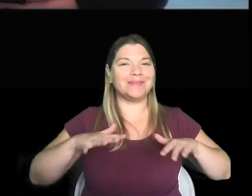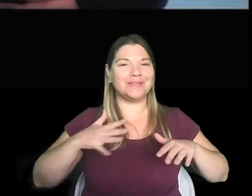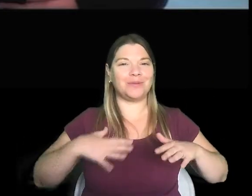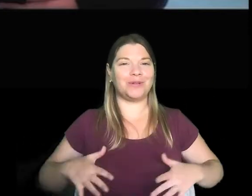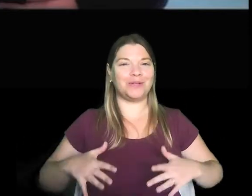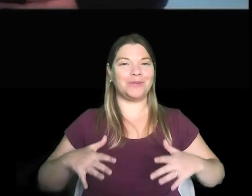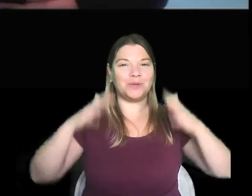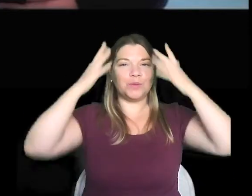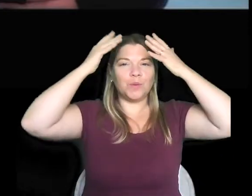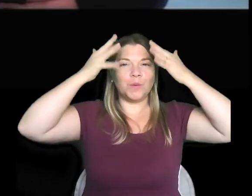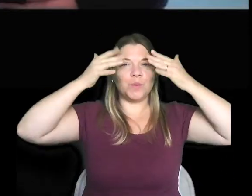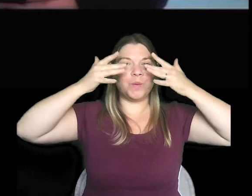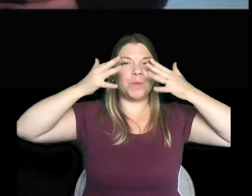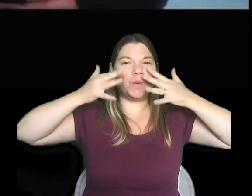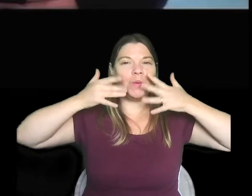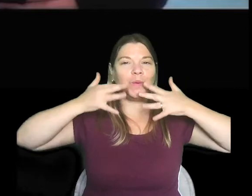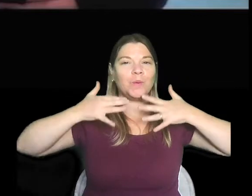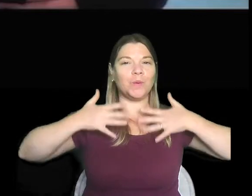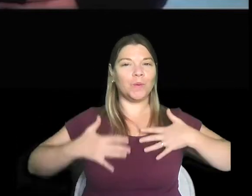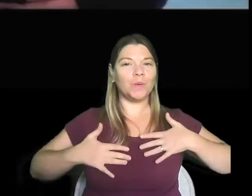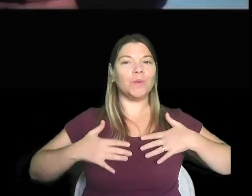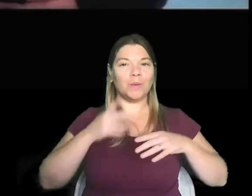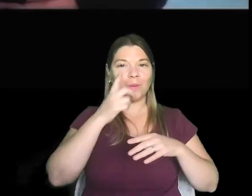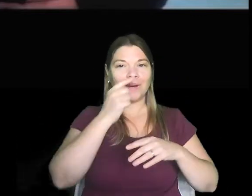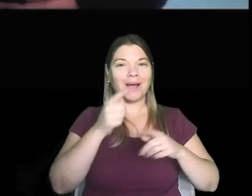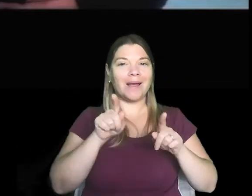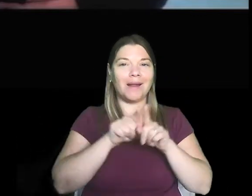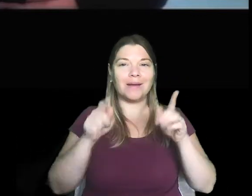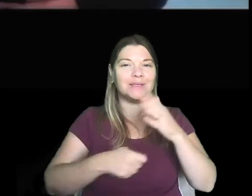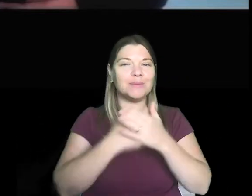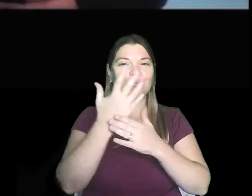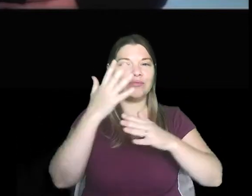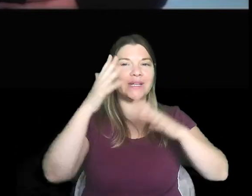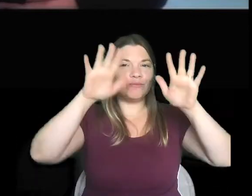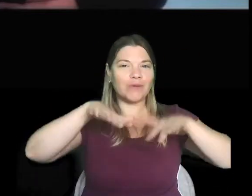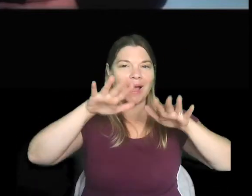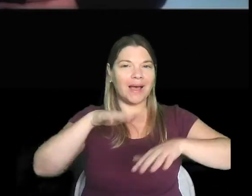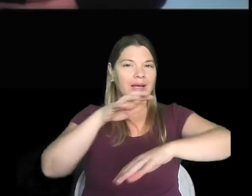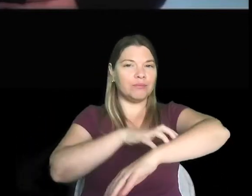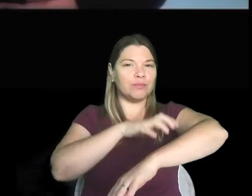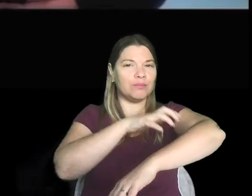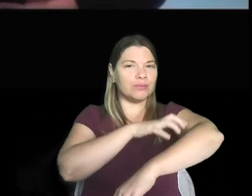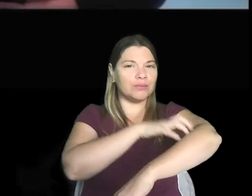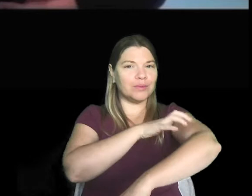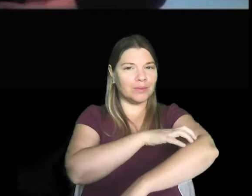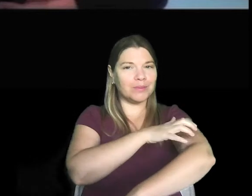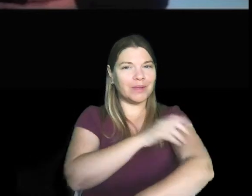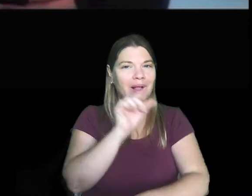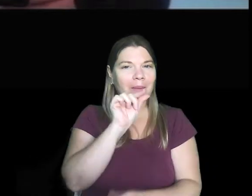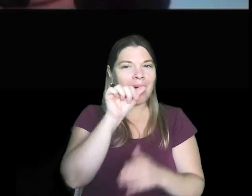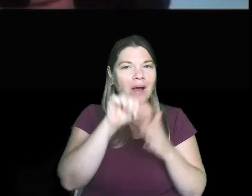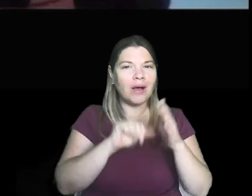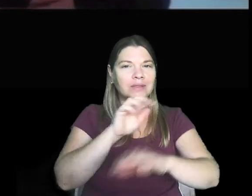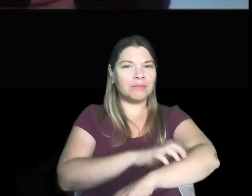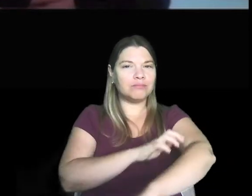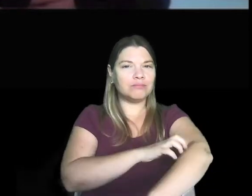body. This can be fairly firm, like spring raindrops. Starting from their heads, the pair run